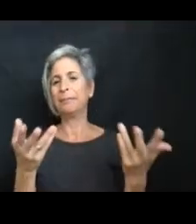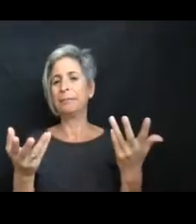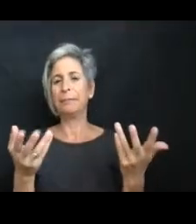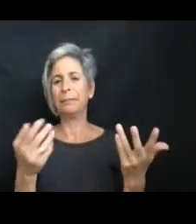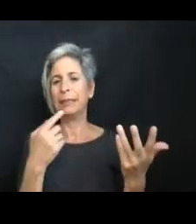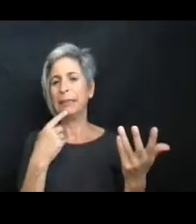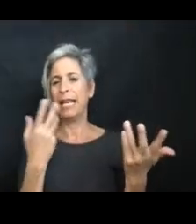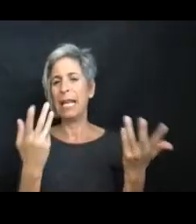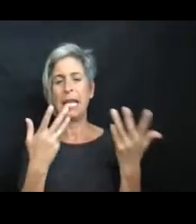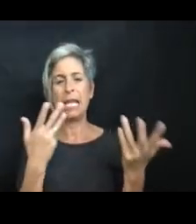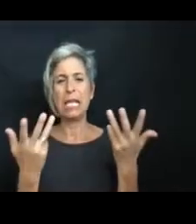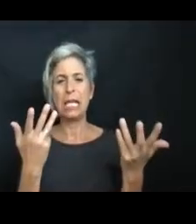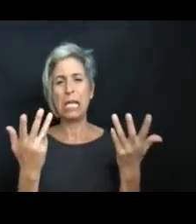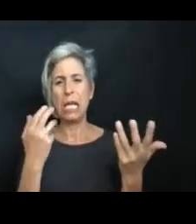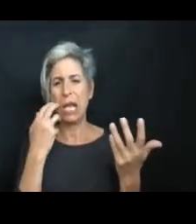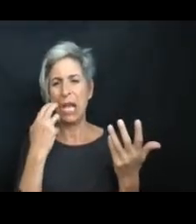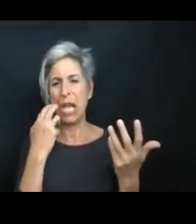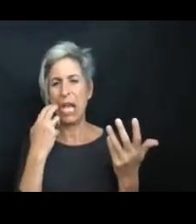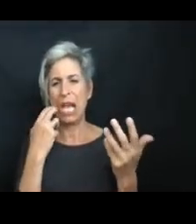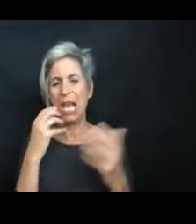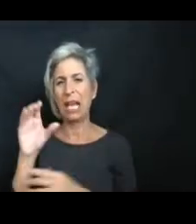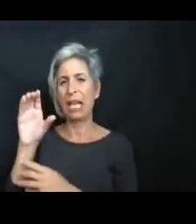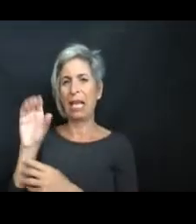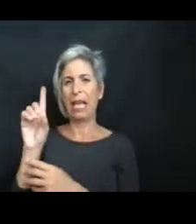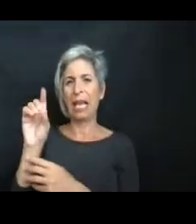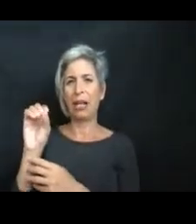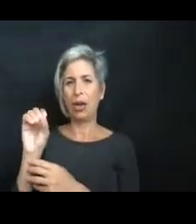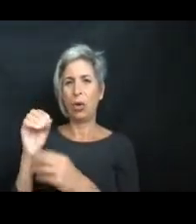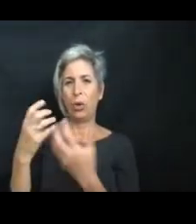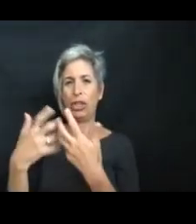let me say condo generator.